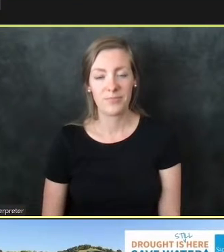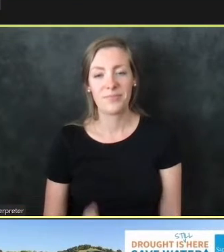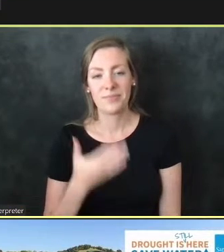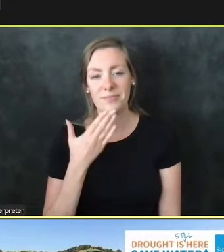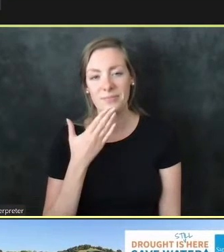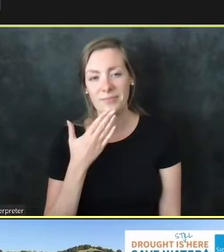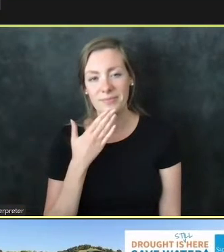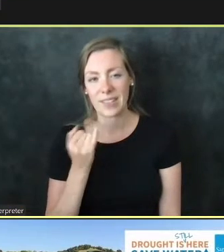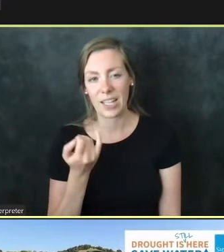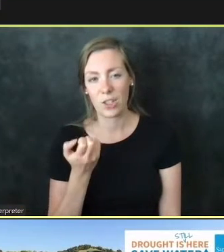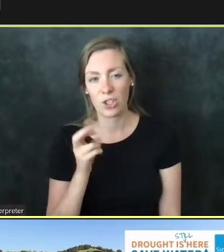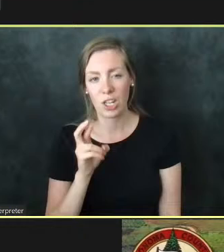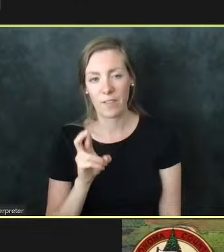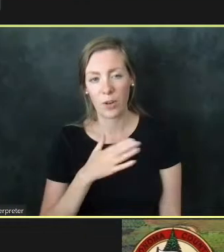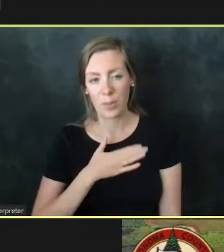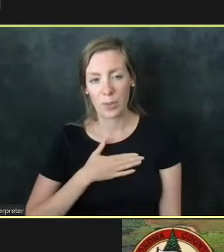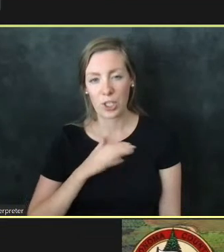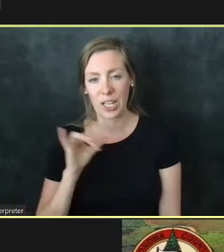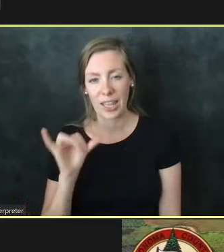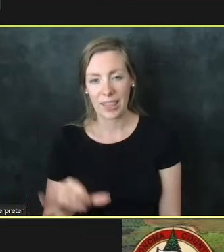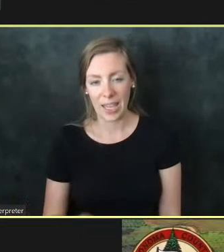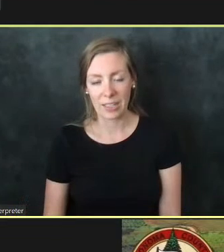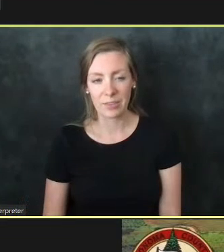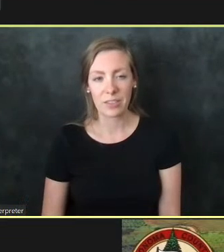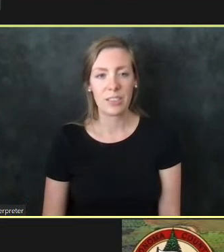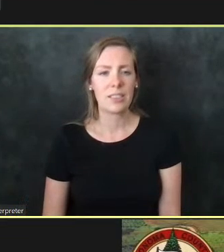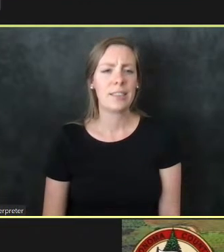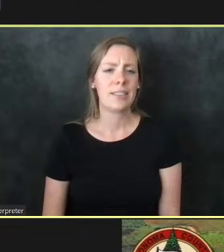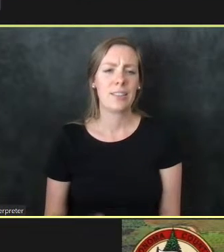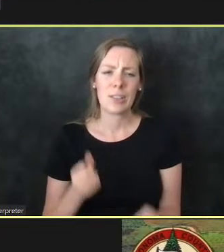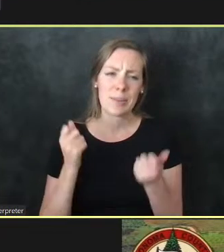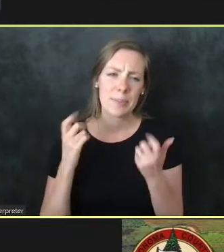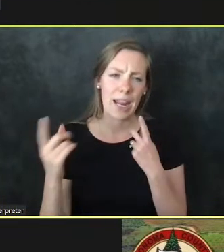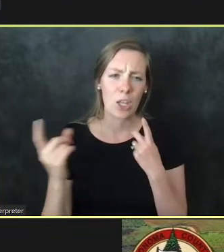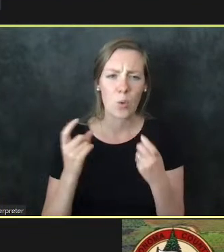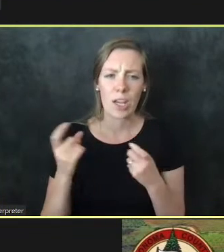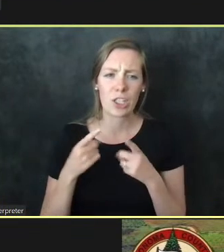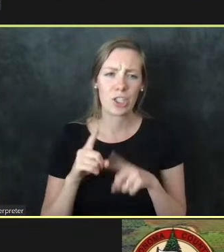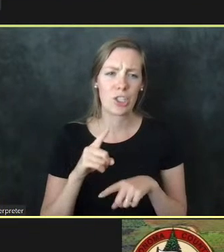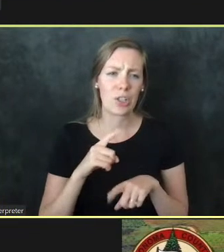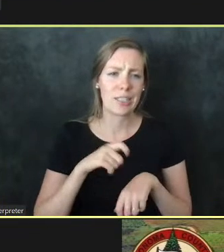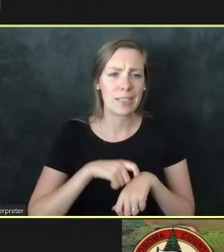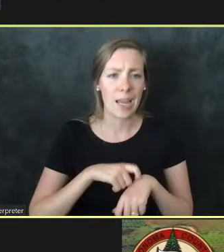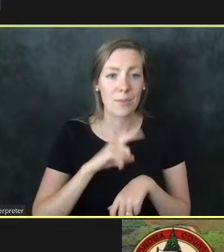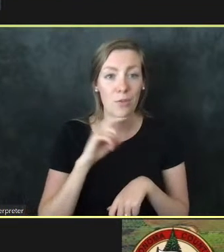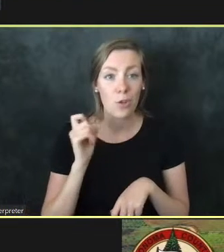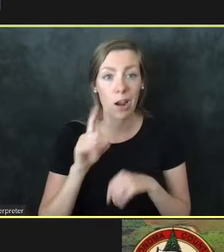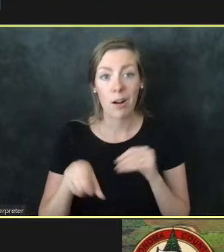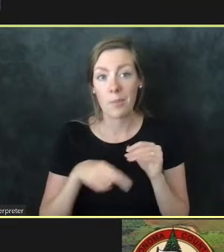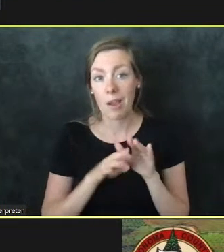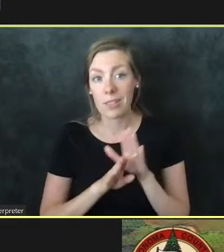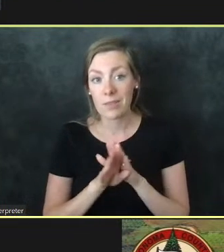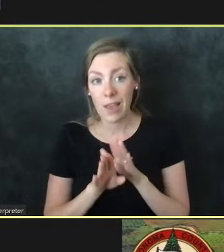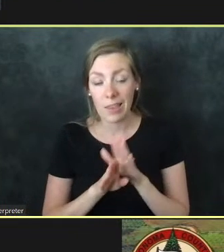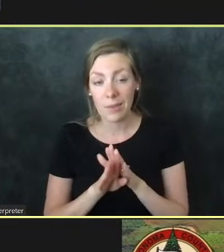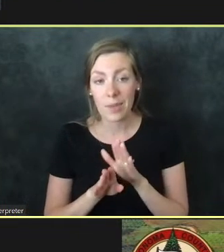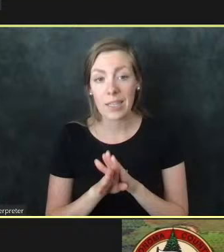información Jennifer. Appreciate that. You know, evaluación. I know there's always a lot of questions during Puede times que of hay drought about development. seguramente And muchas there was a preguntas a question ver